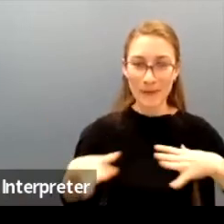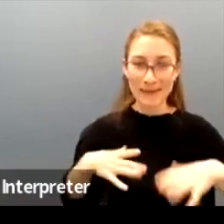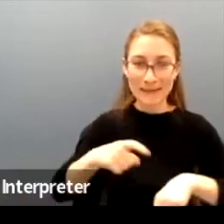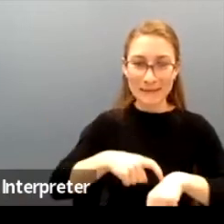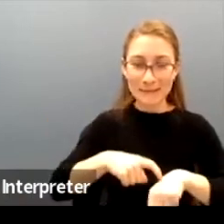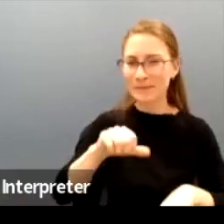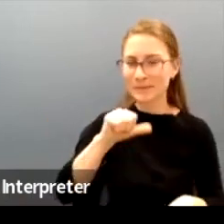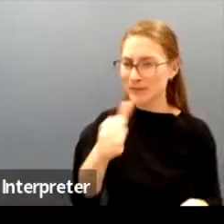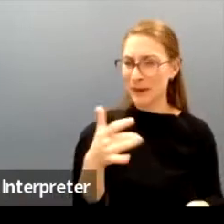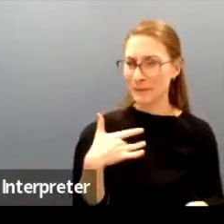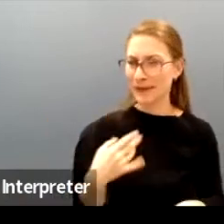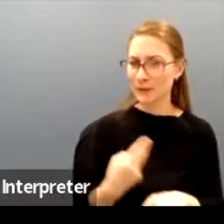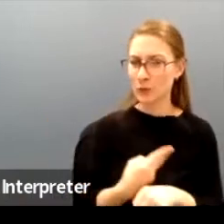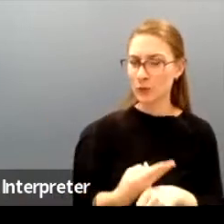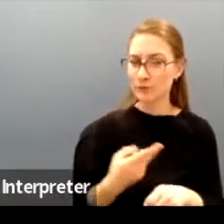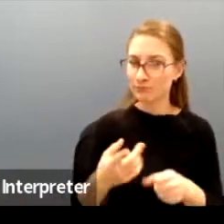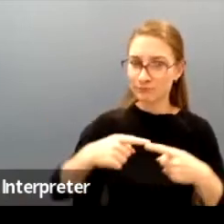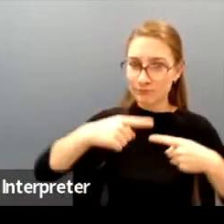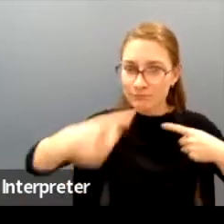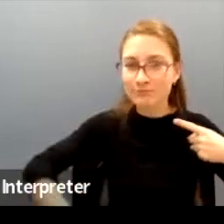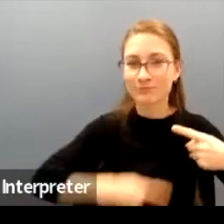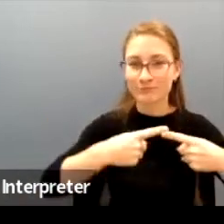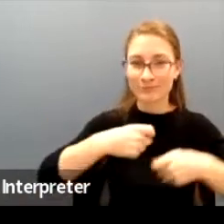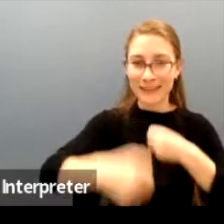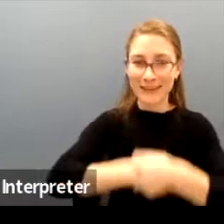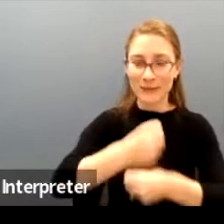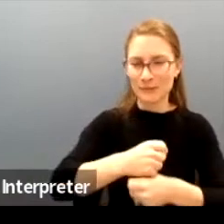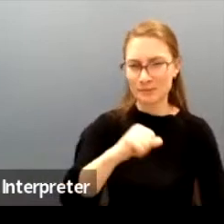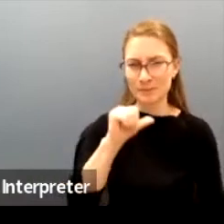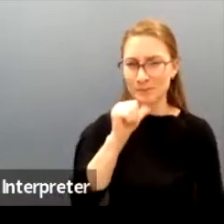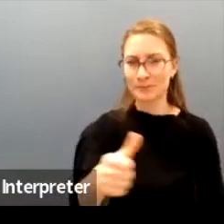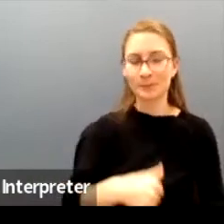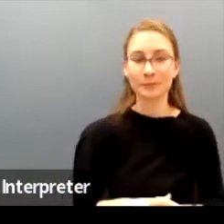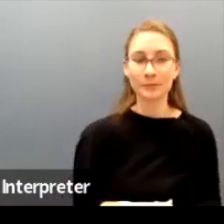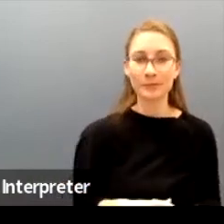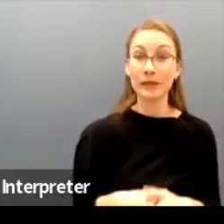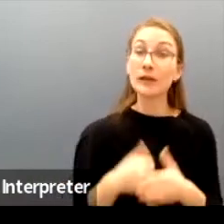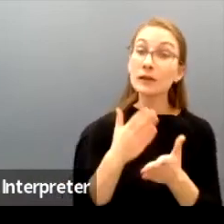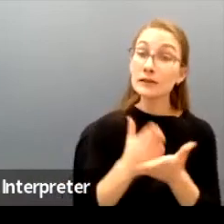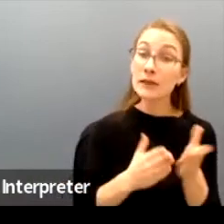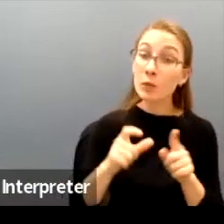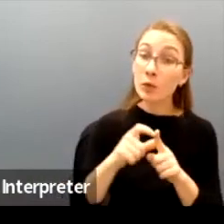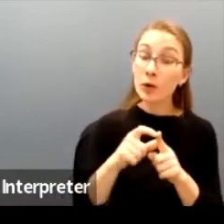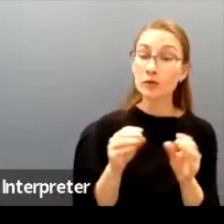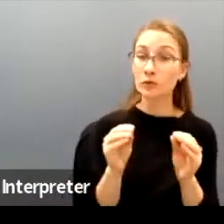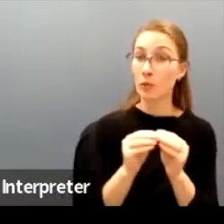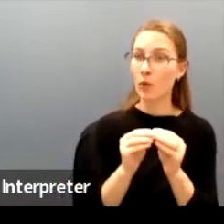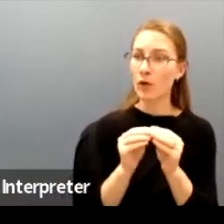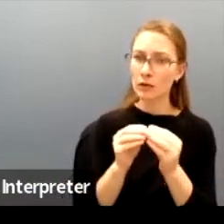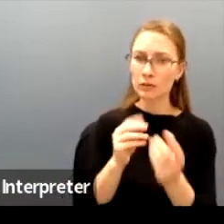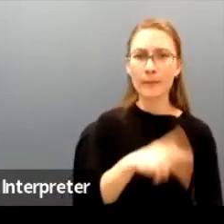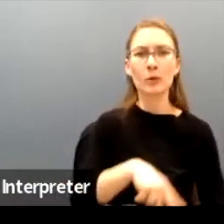that it could be they have some words that are like personal core words, which would be fringe words for